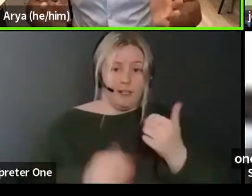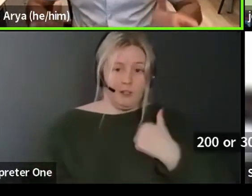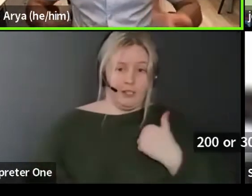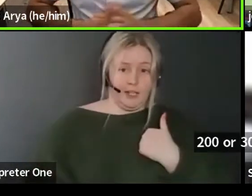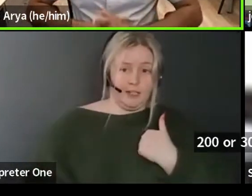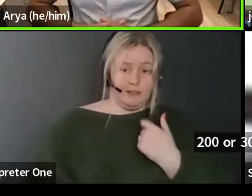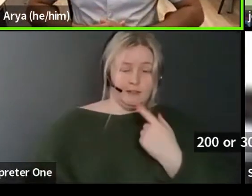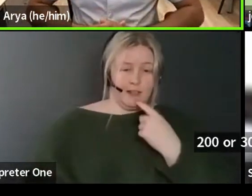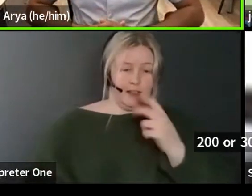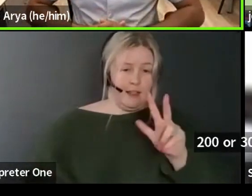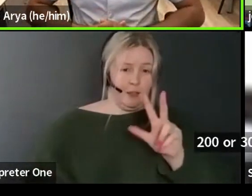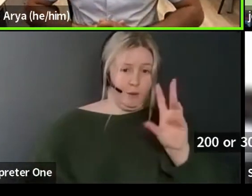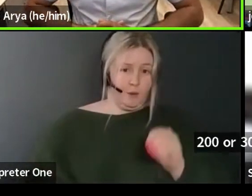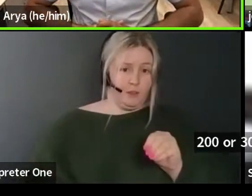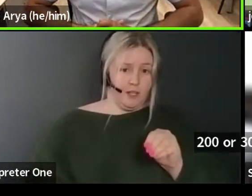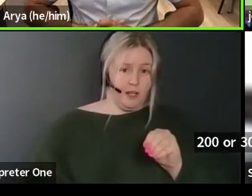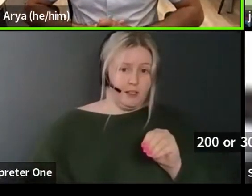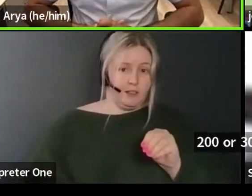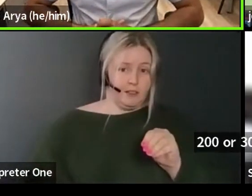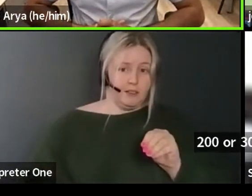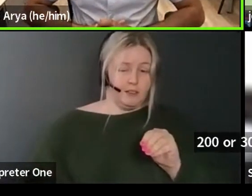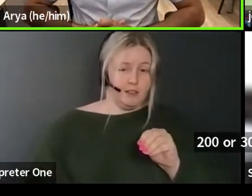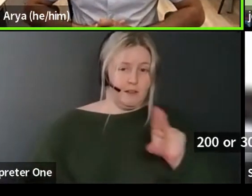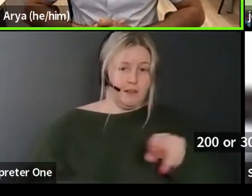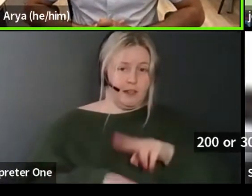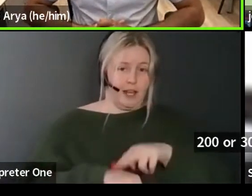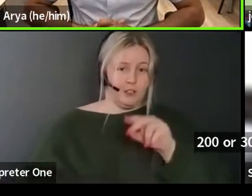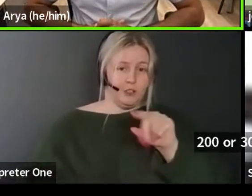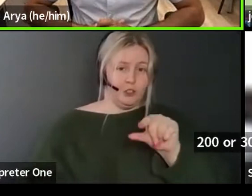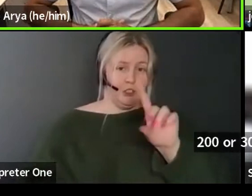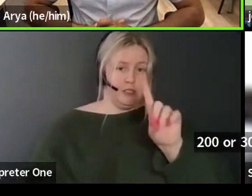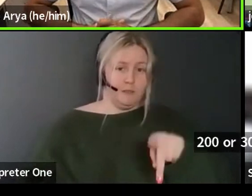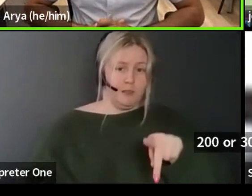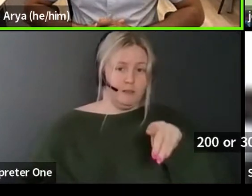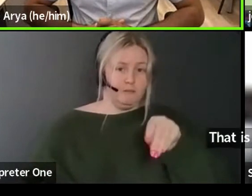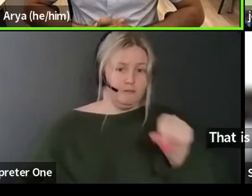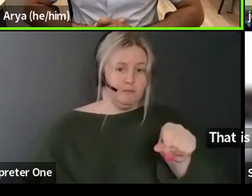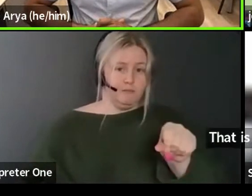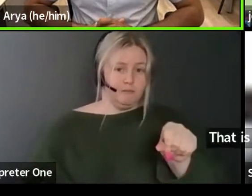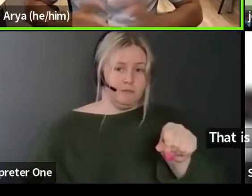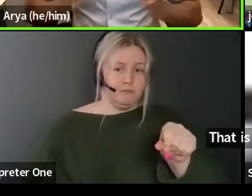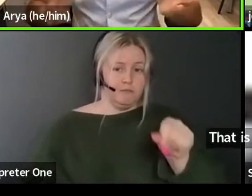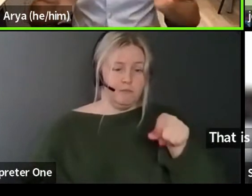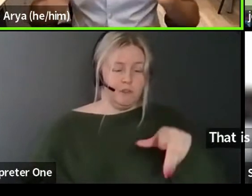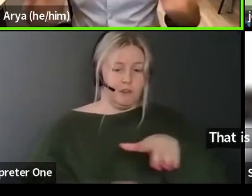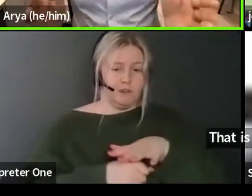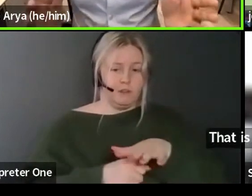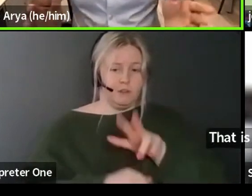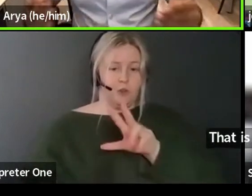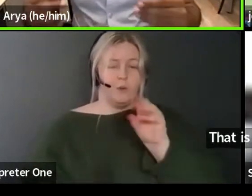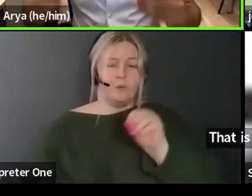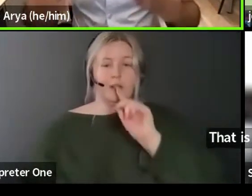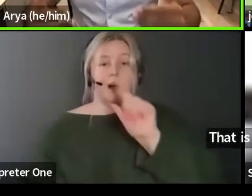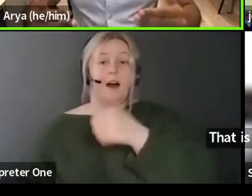that number of 3% of our national GDP, which goes toward this section, or sorry, 3%